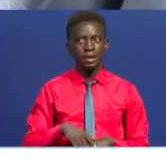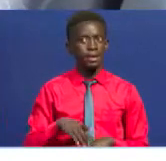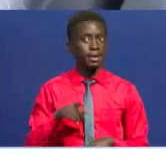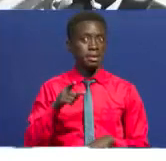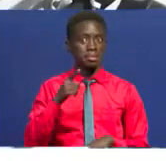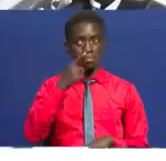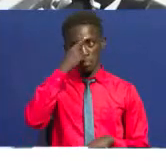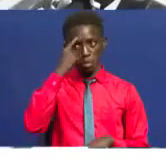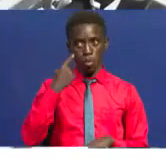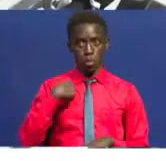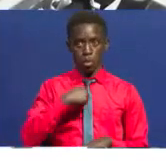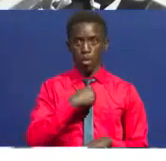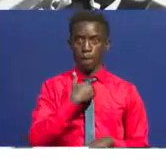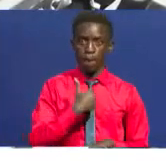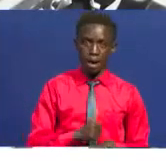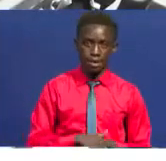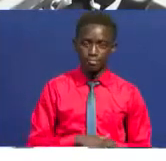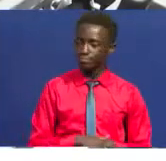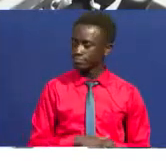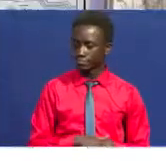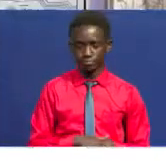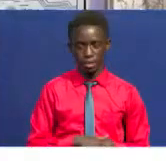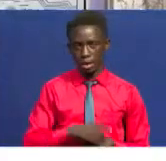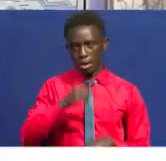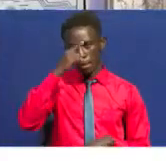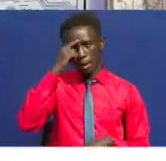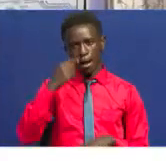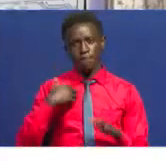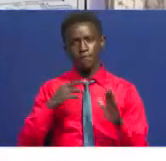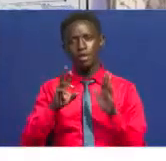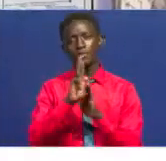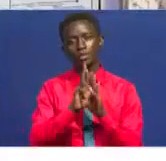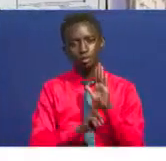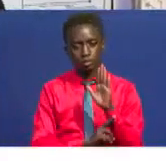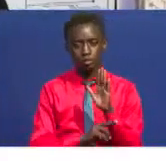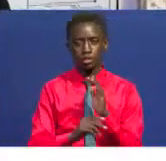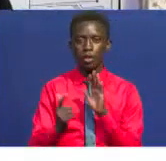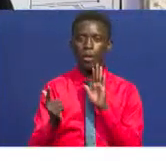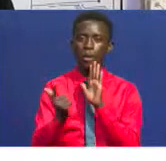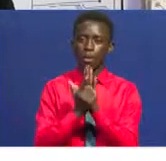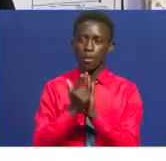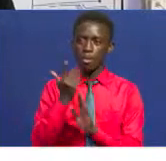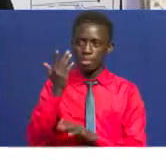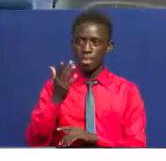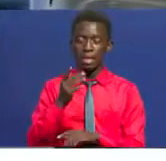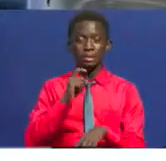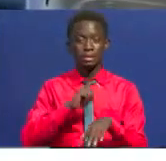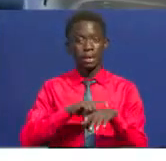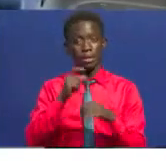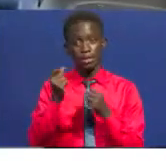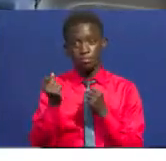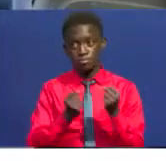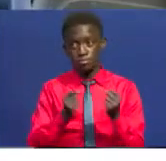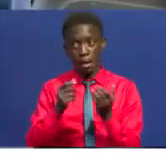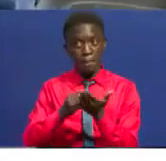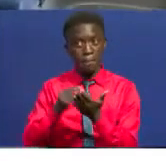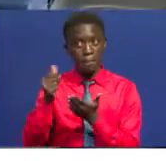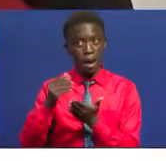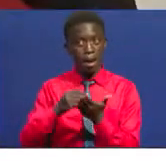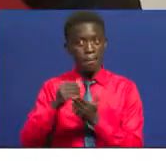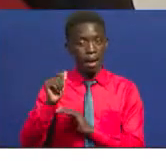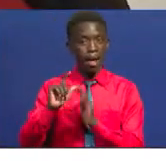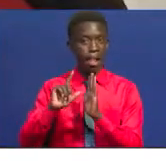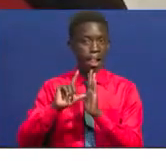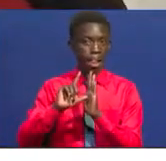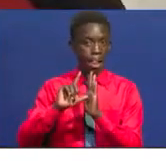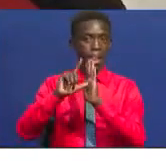to. It's because there are rules and laws that are out there where we buy our cars that will catch up with us, because we buy our